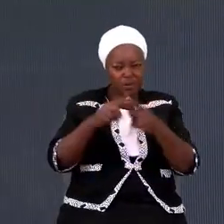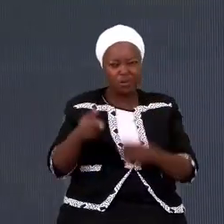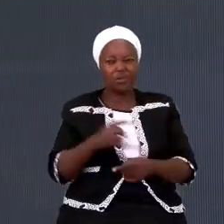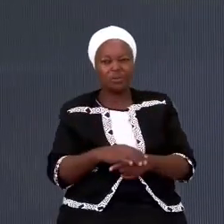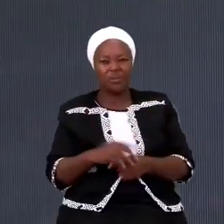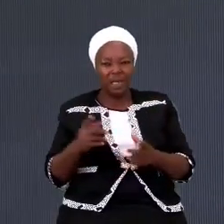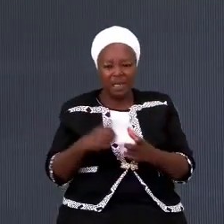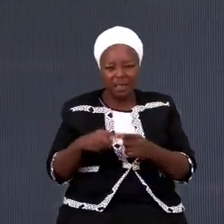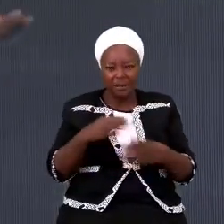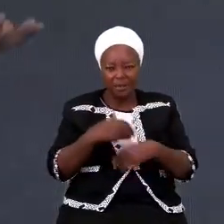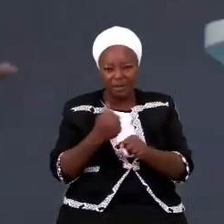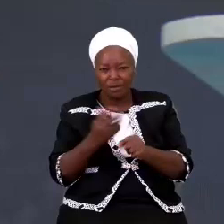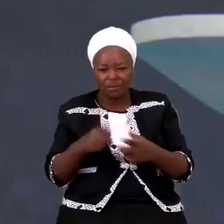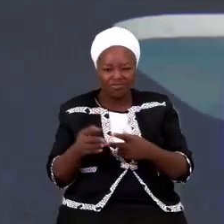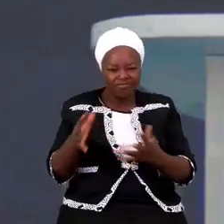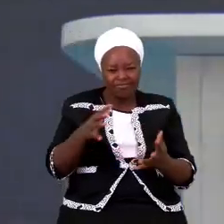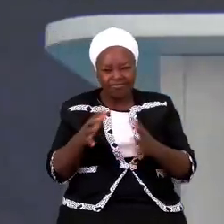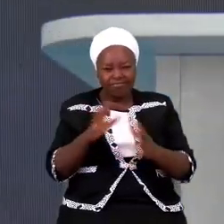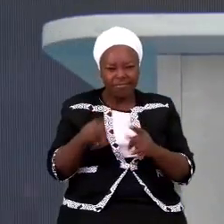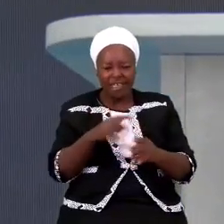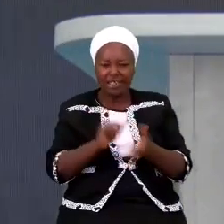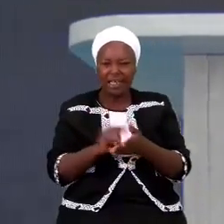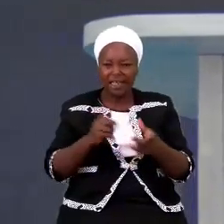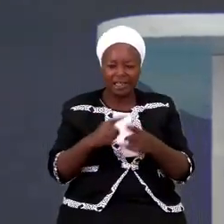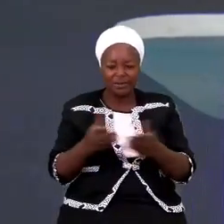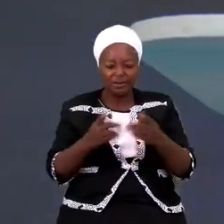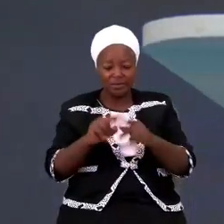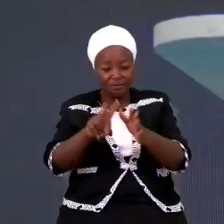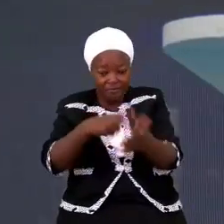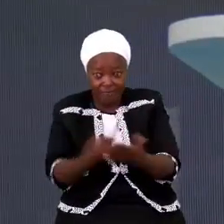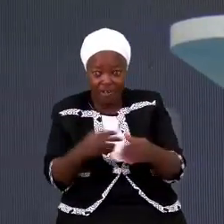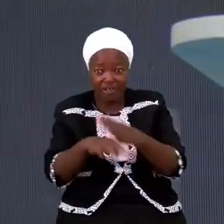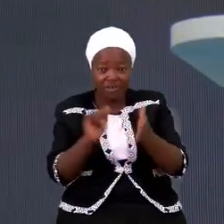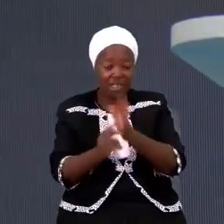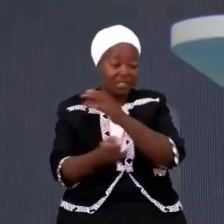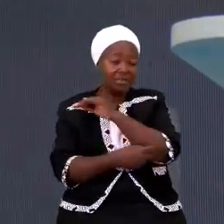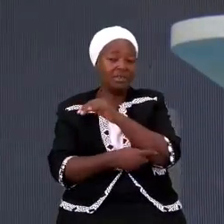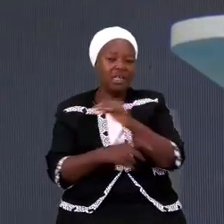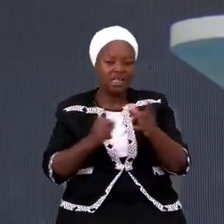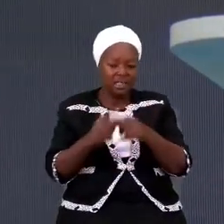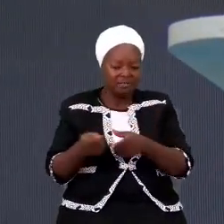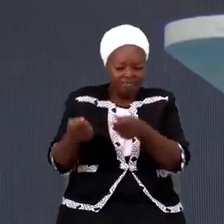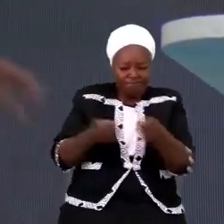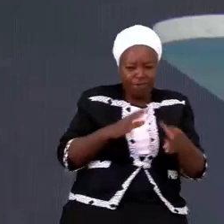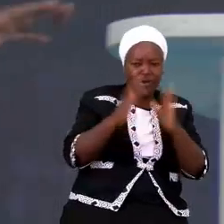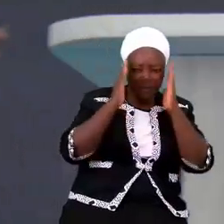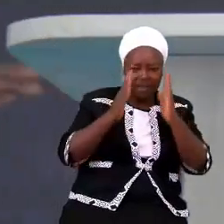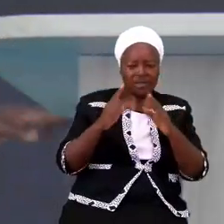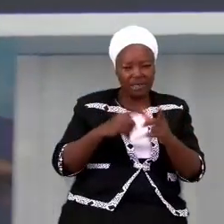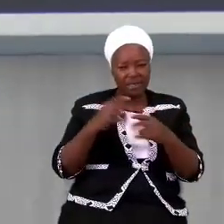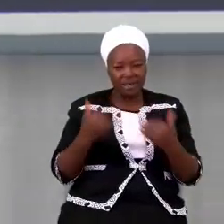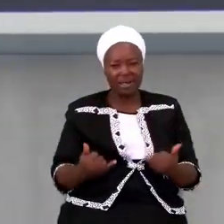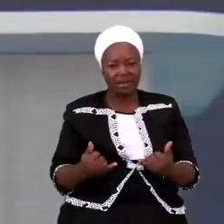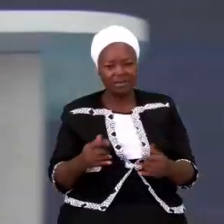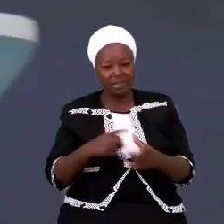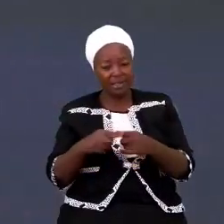your attention. And now you forget the great rewards reserved in heaven for you, and all the good